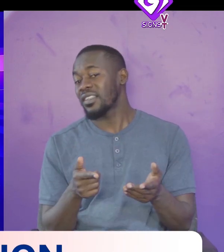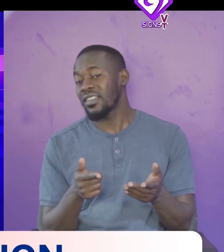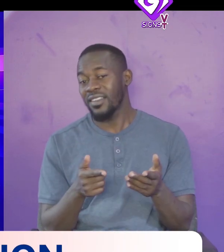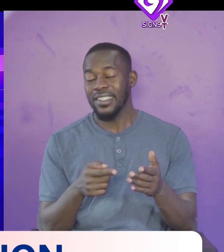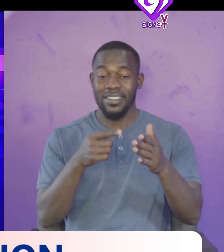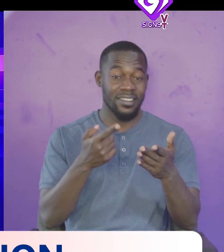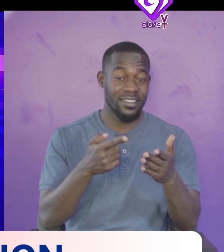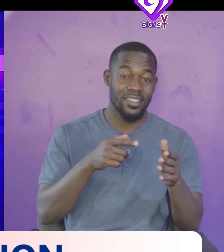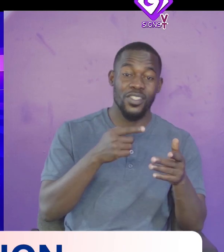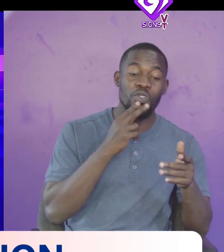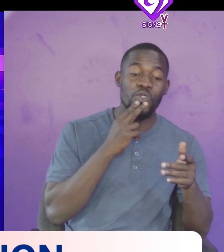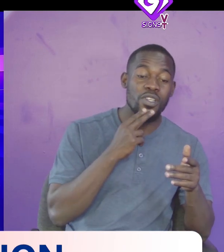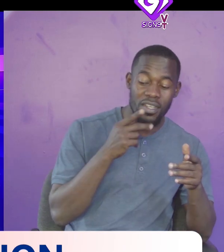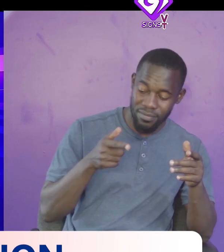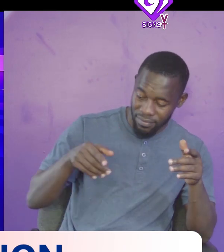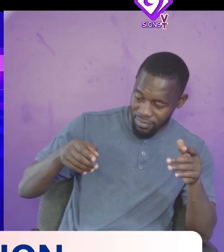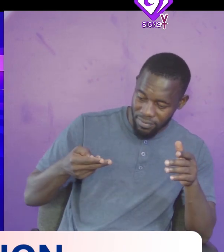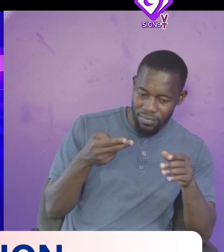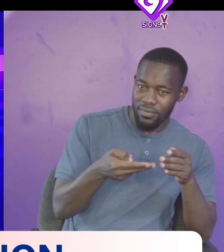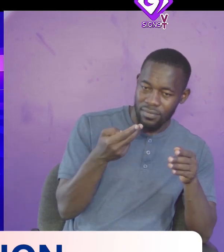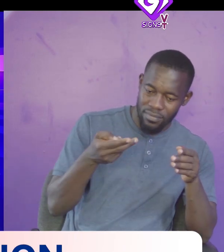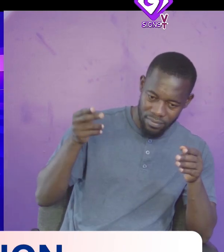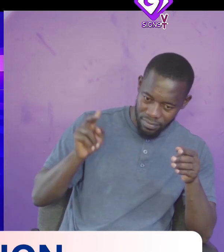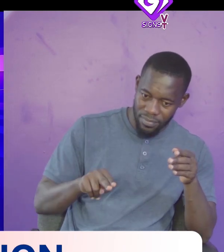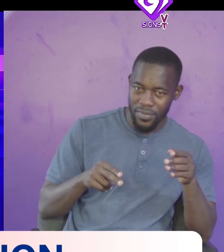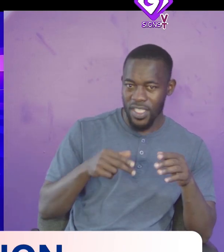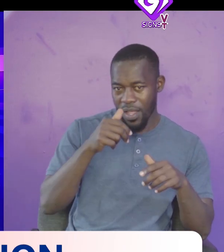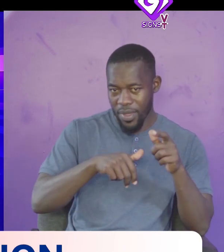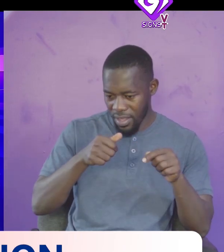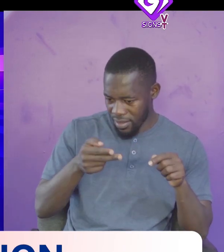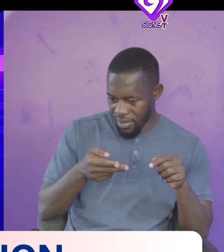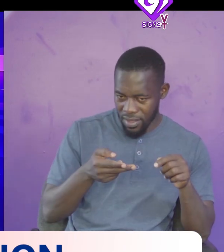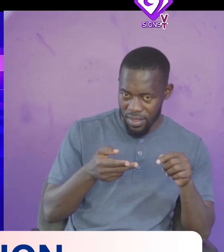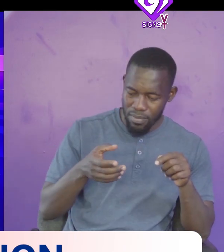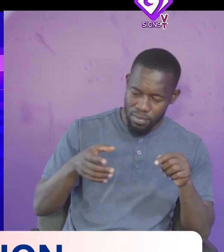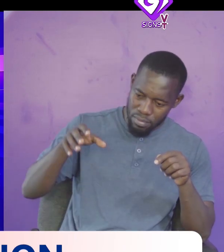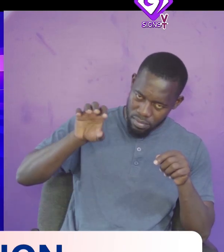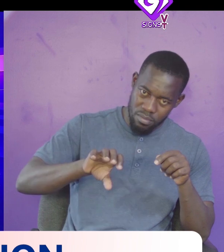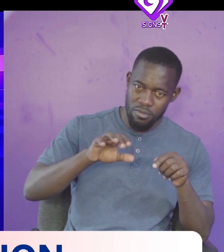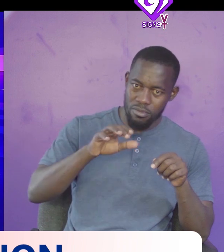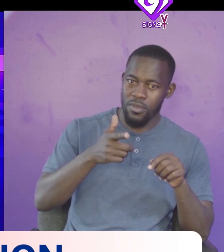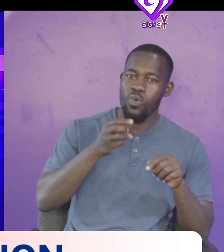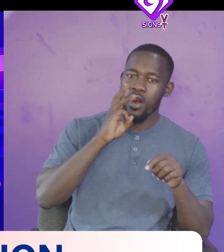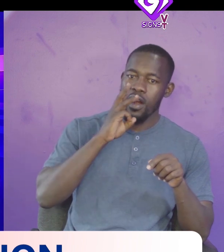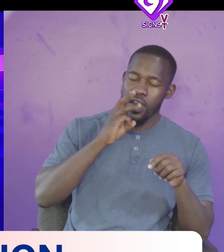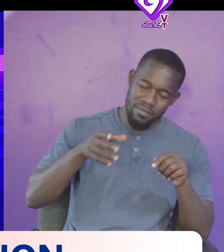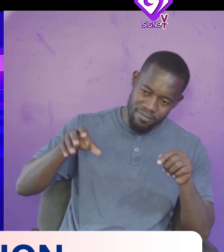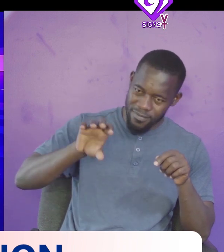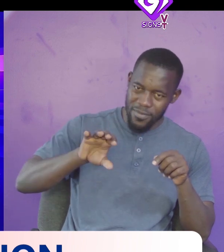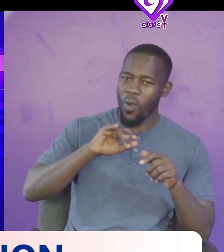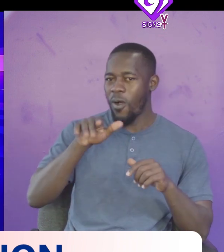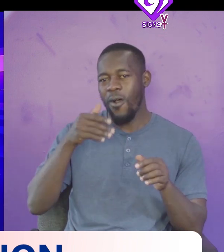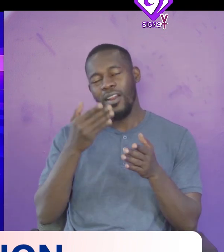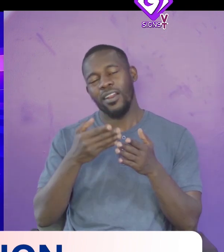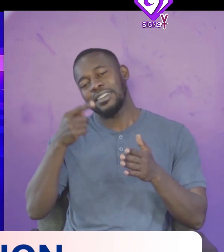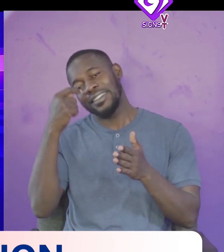restaurant. Almost saying you yourself are taxed. Yes. You will end up, actually the government takes 80% of that cup of